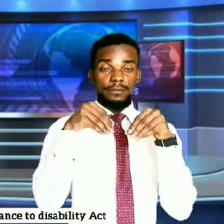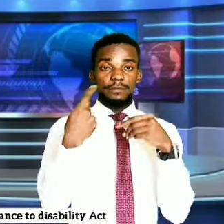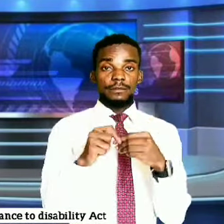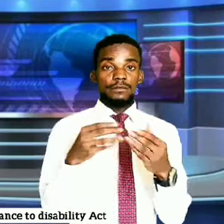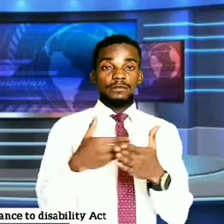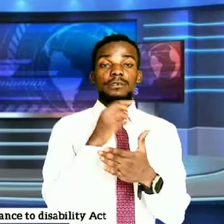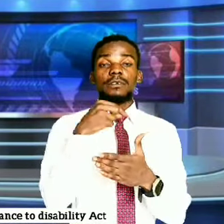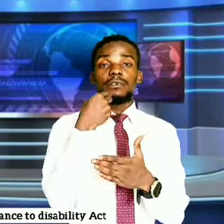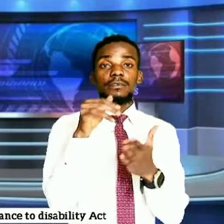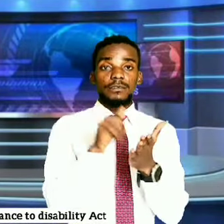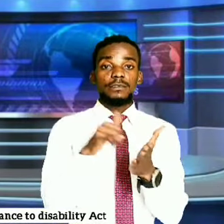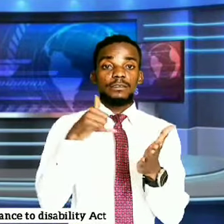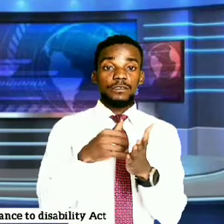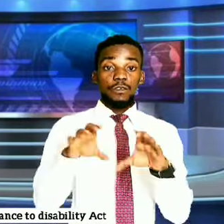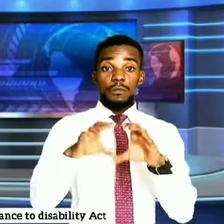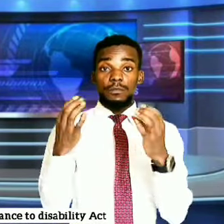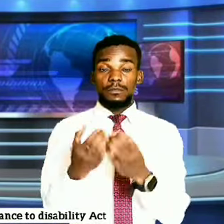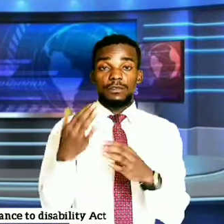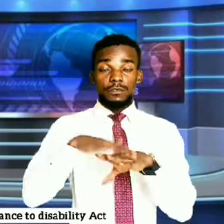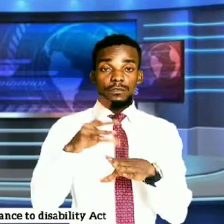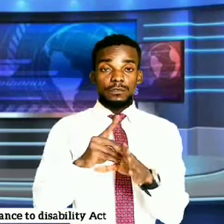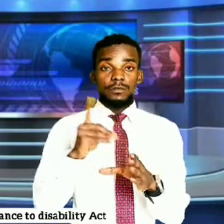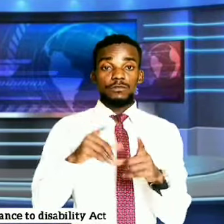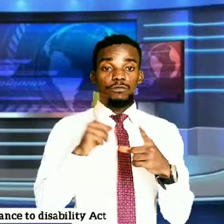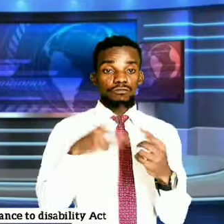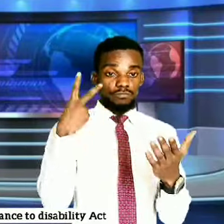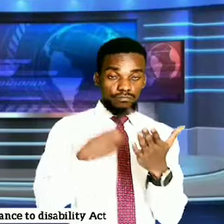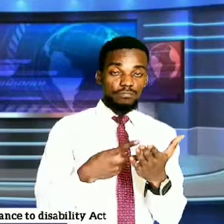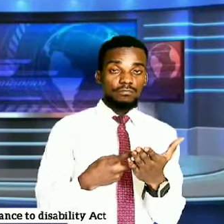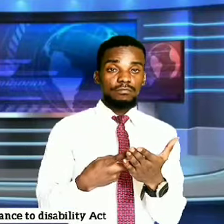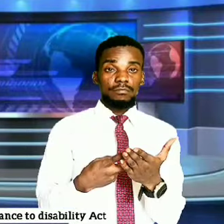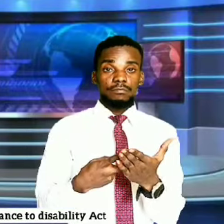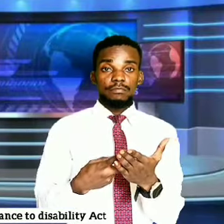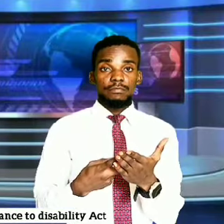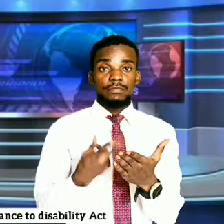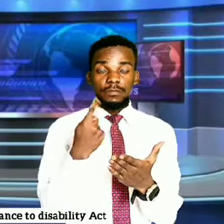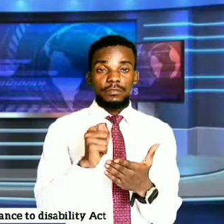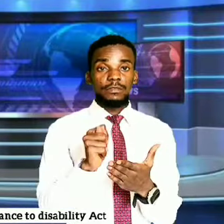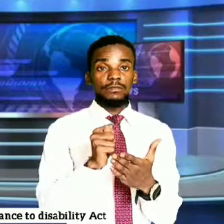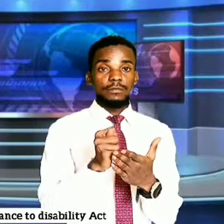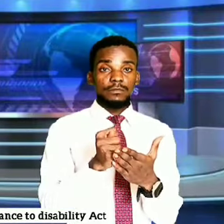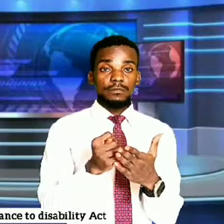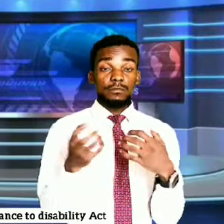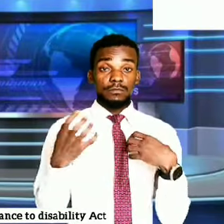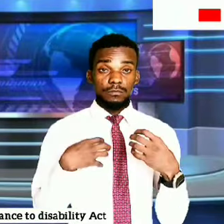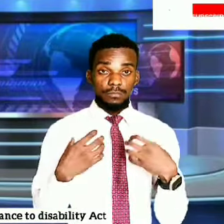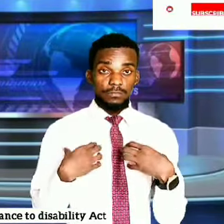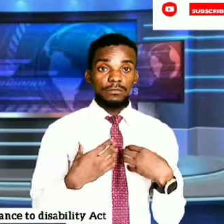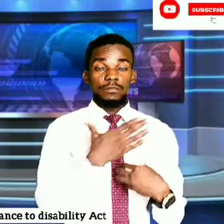mandated its Committee on Disability to investigate the alleged non